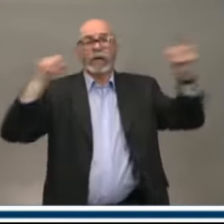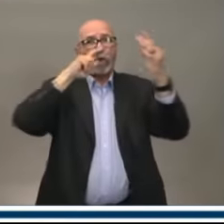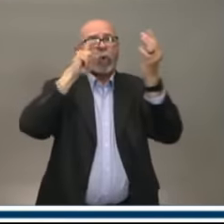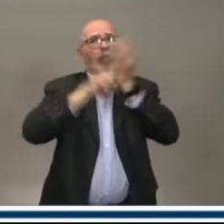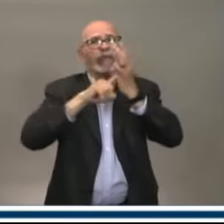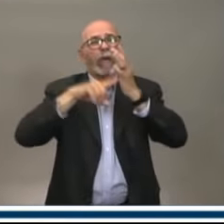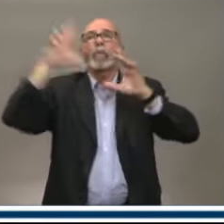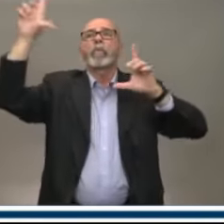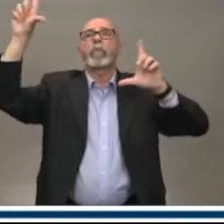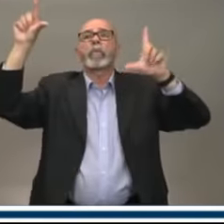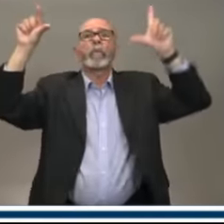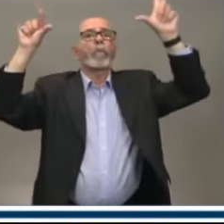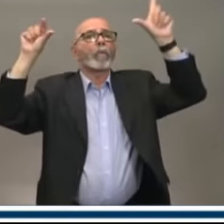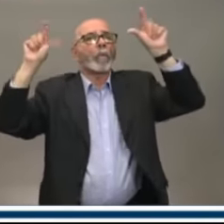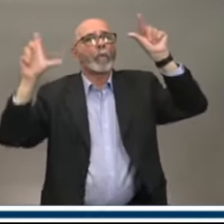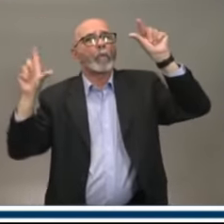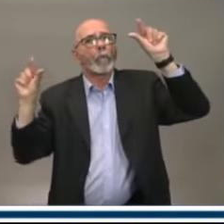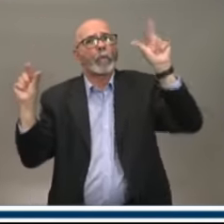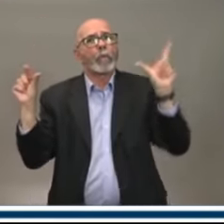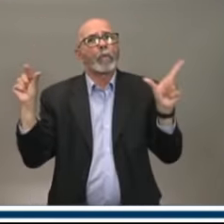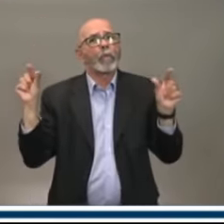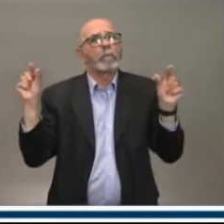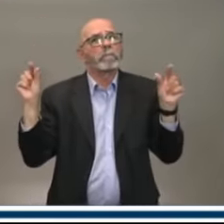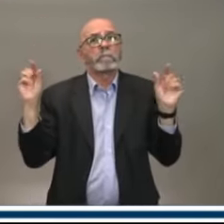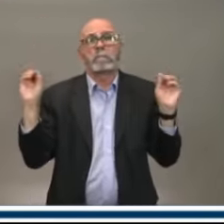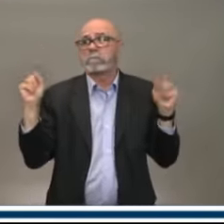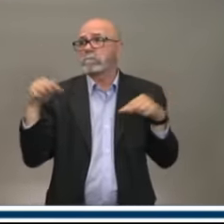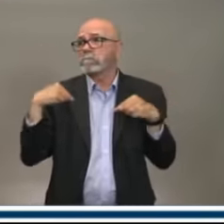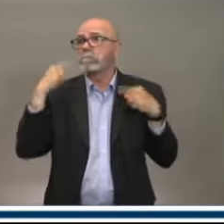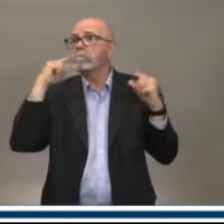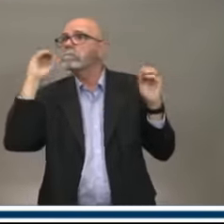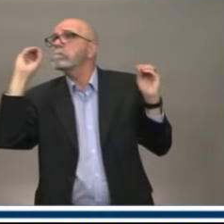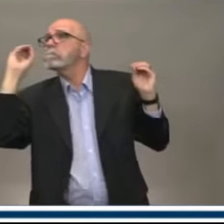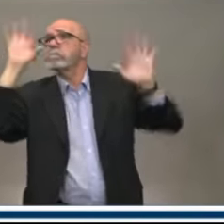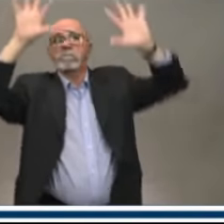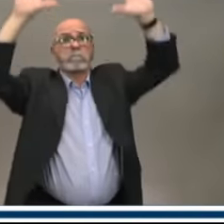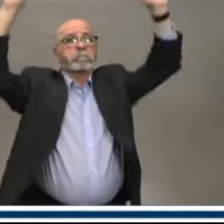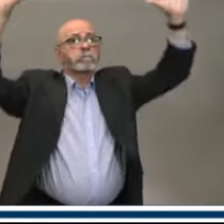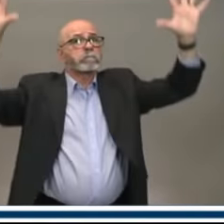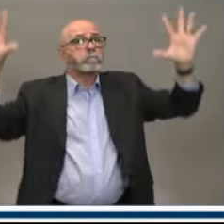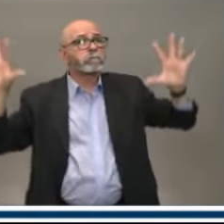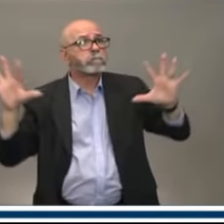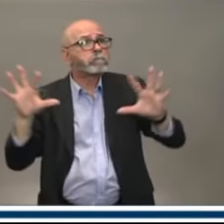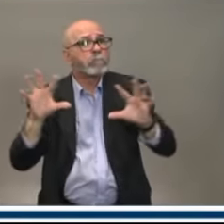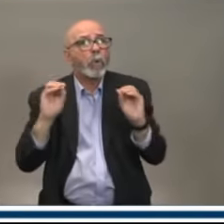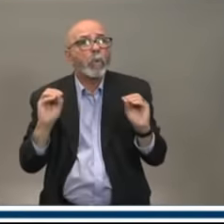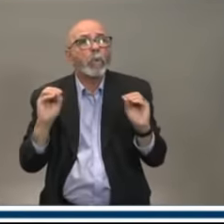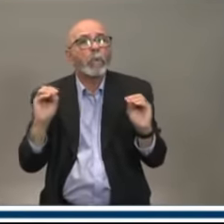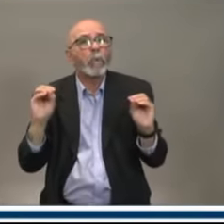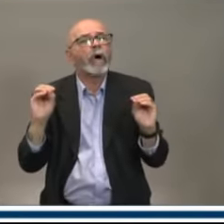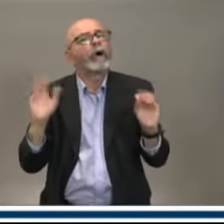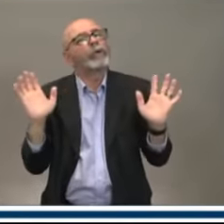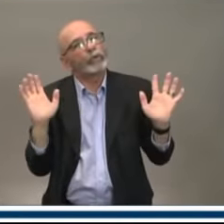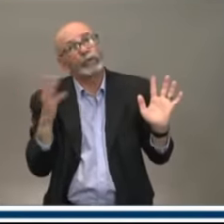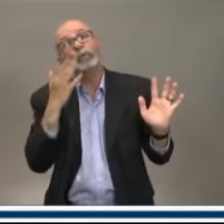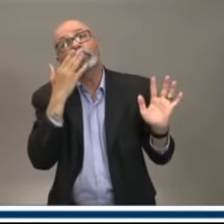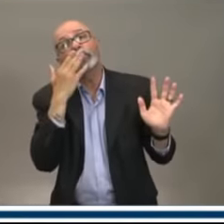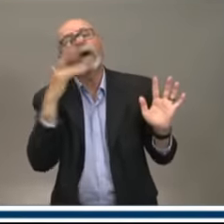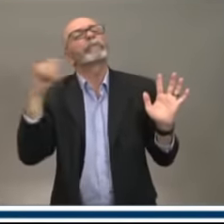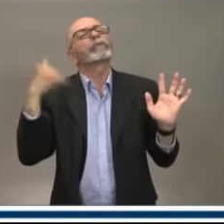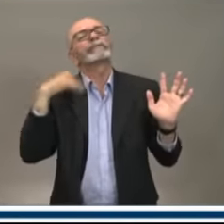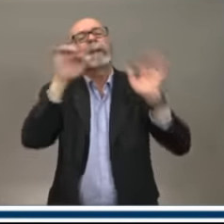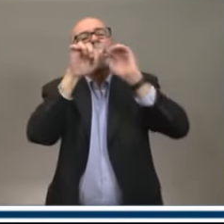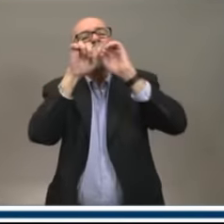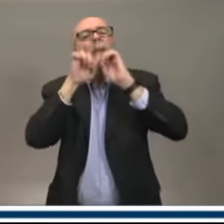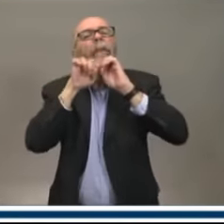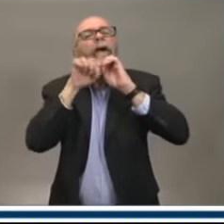very limited activity in the last few weeks. But it's important that we address this from a provincial perspective. We're going to